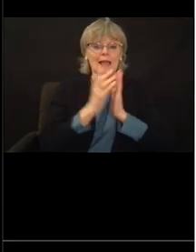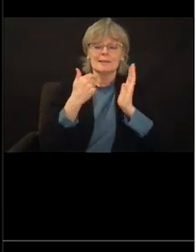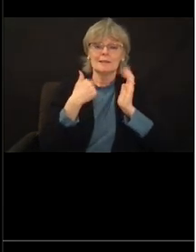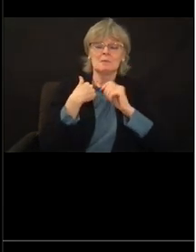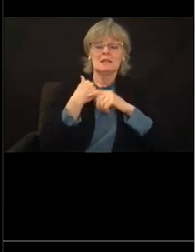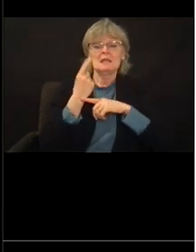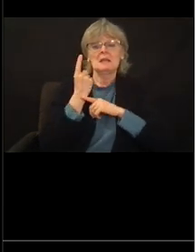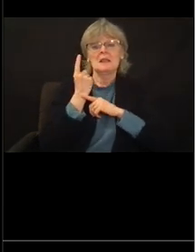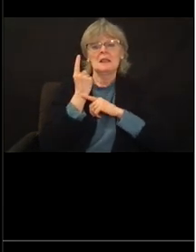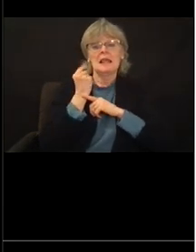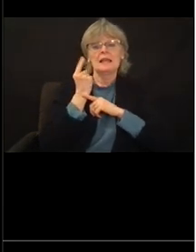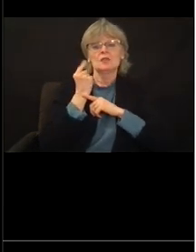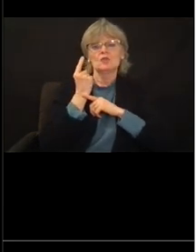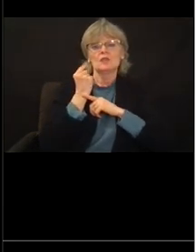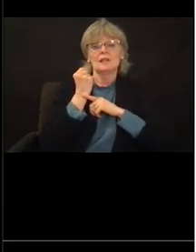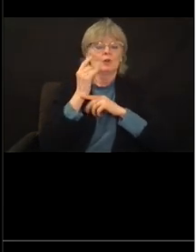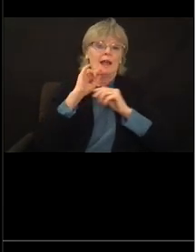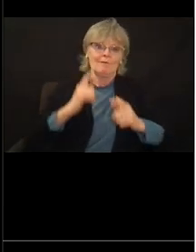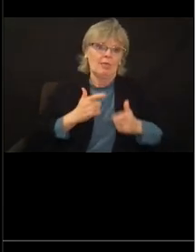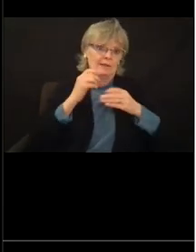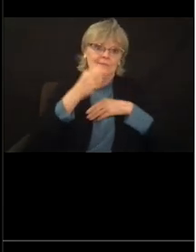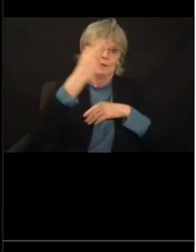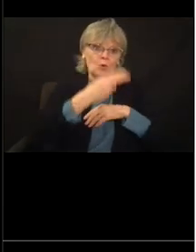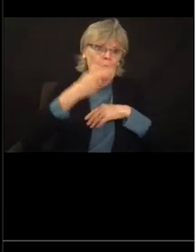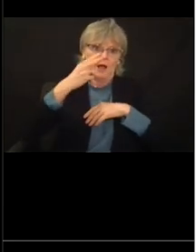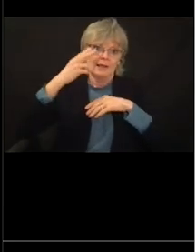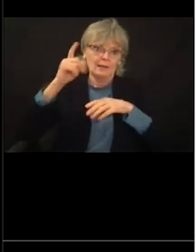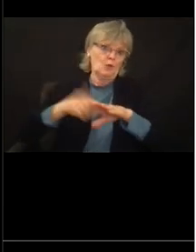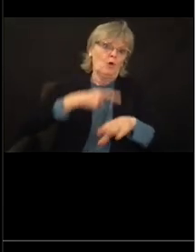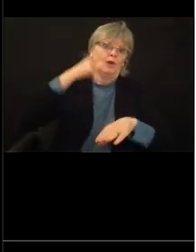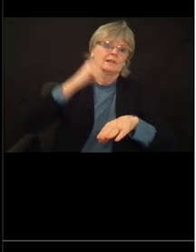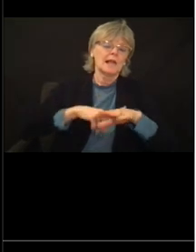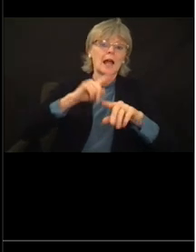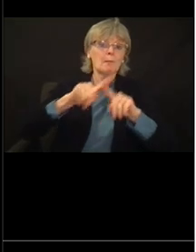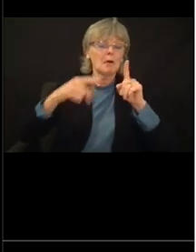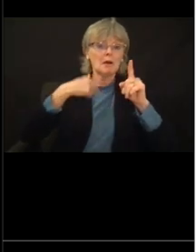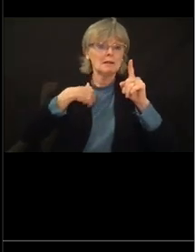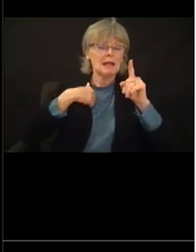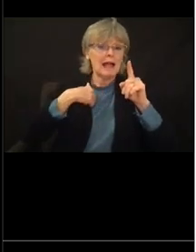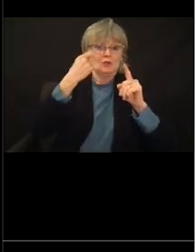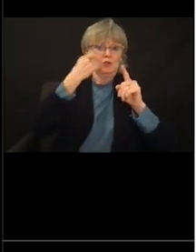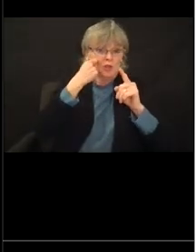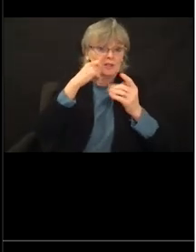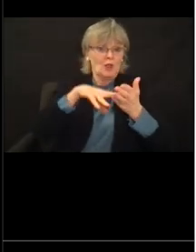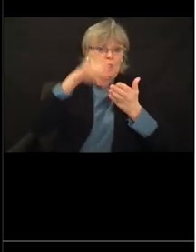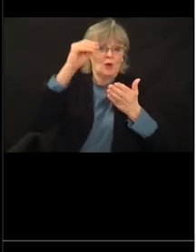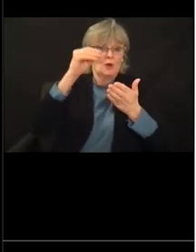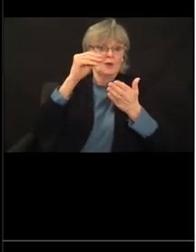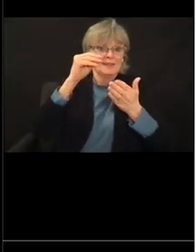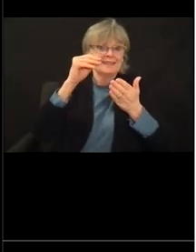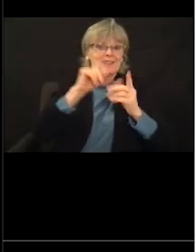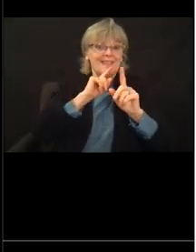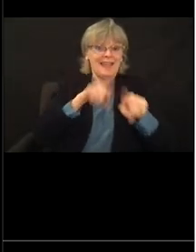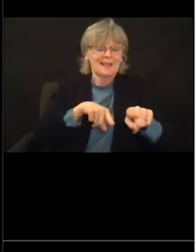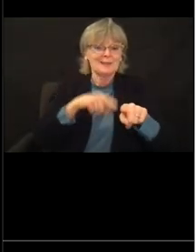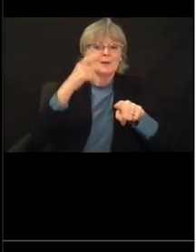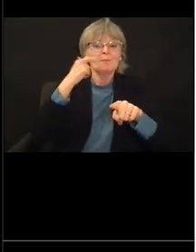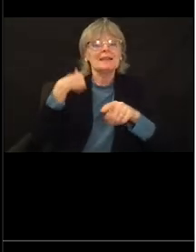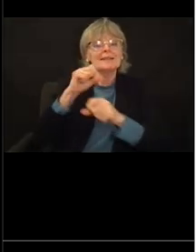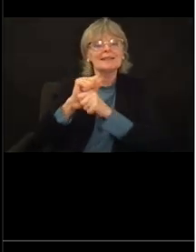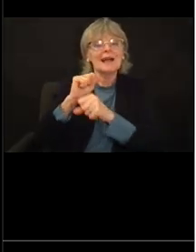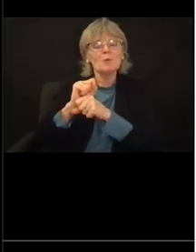a year and a half ago, even though I've lived in Hawaii for most of my life, I would not have known this answer. But because I work at the Marine Mammal Center and they taught